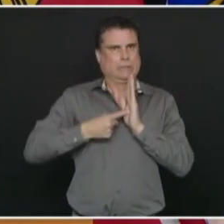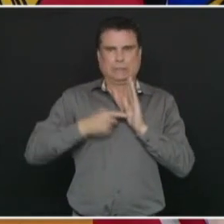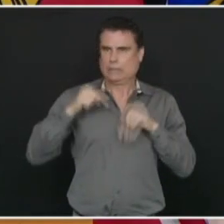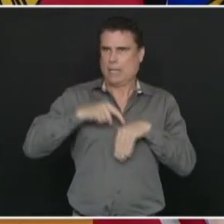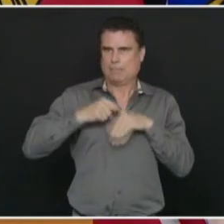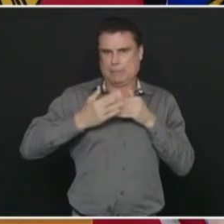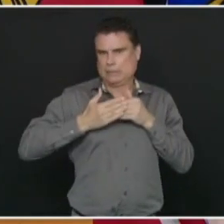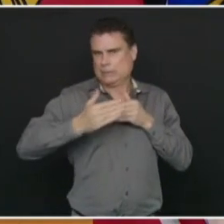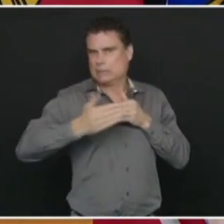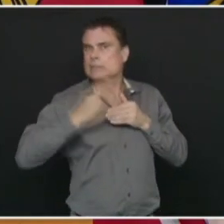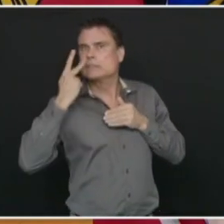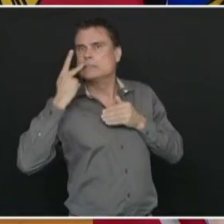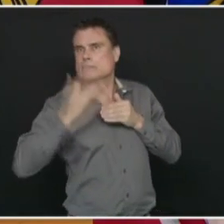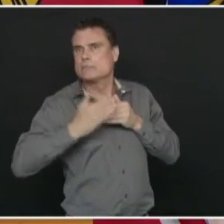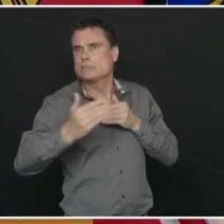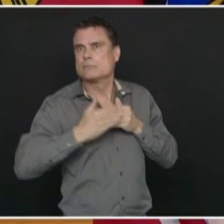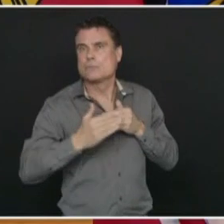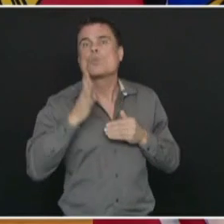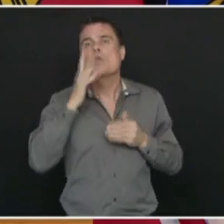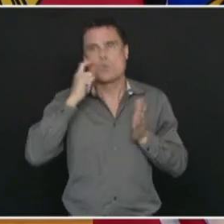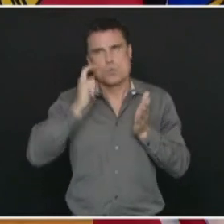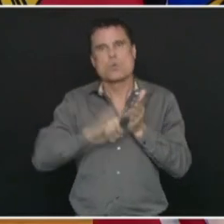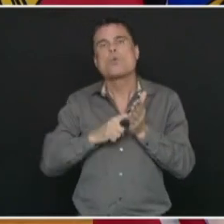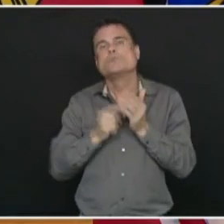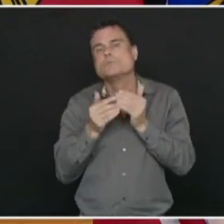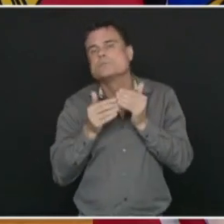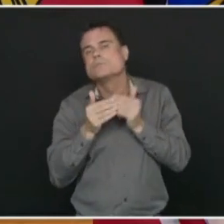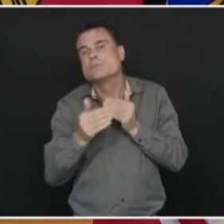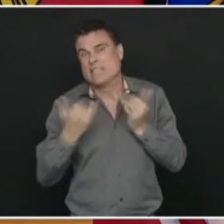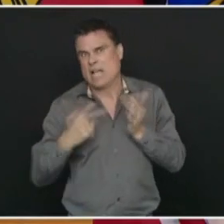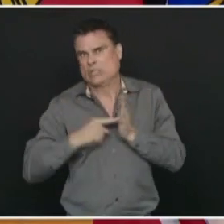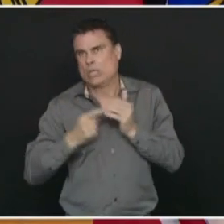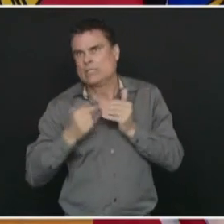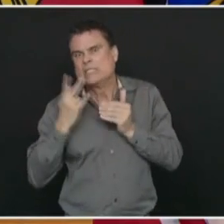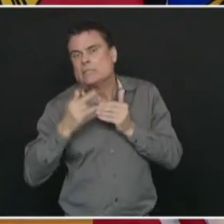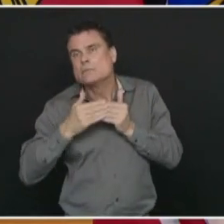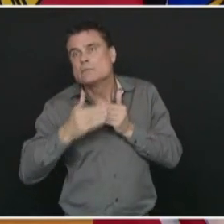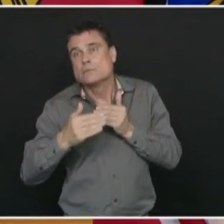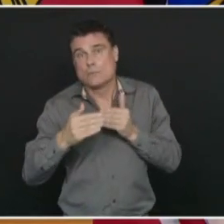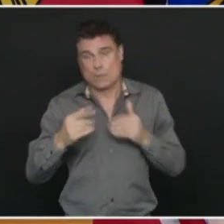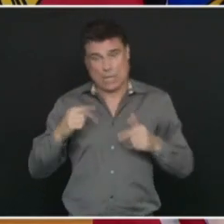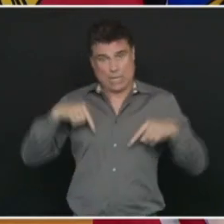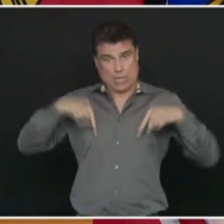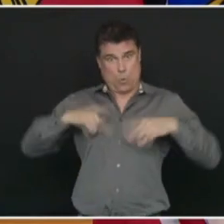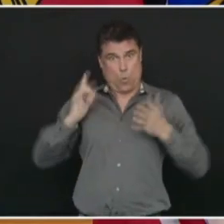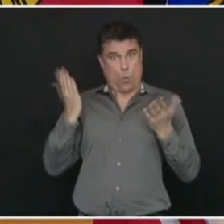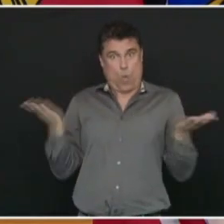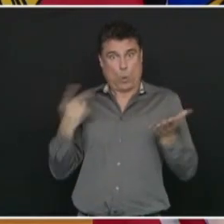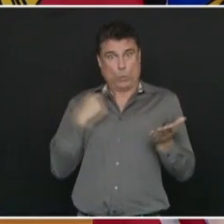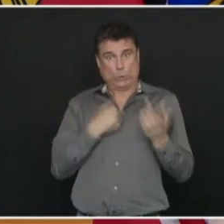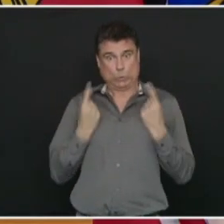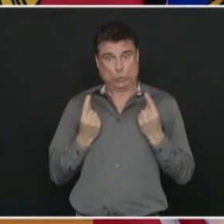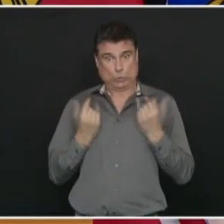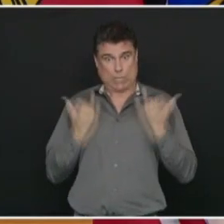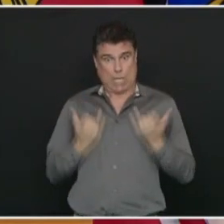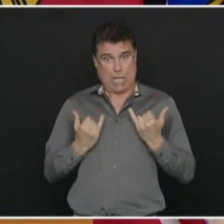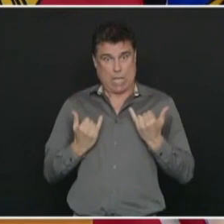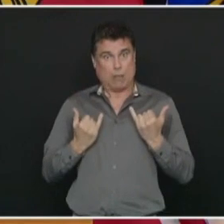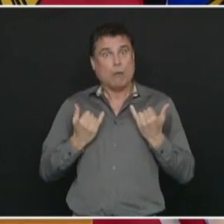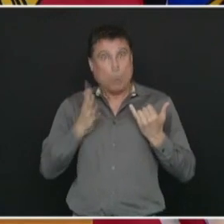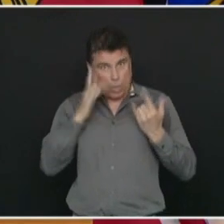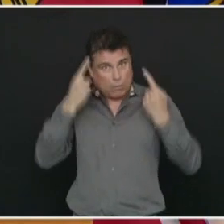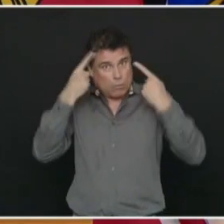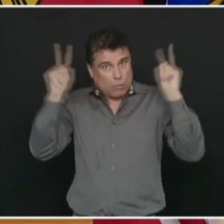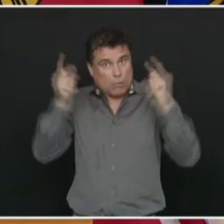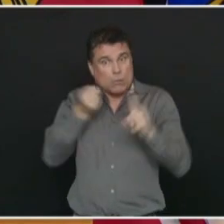the critical care work and what we're seeing here in BC, and they're factoring that in on an ongoing basis to make sure that